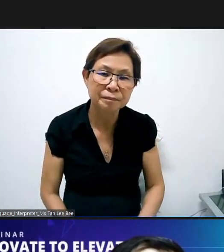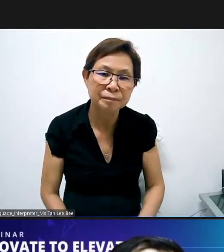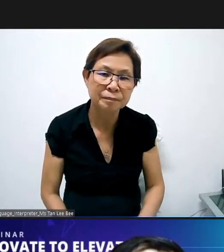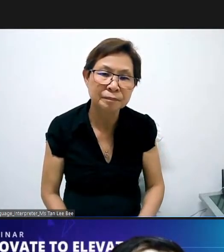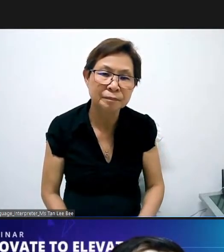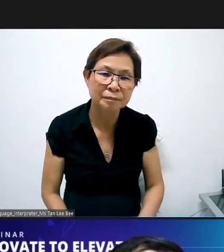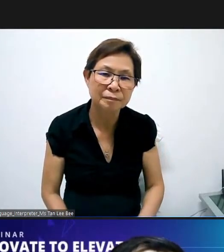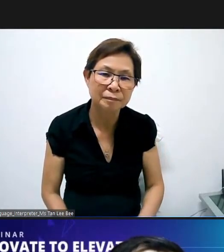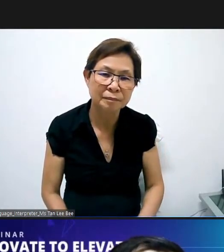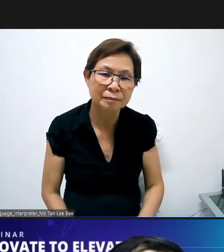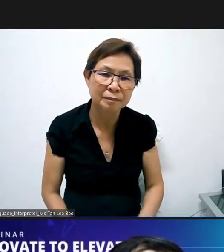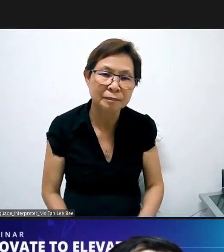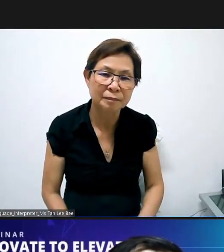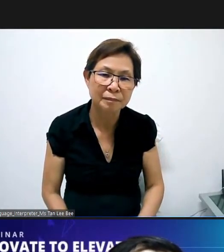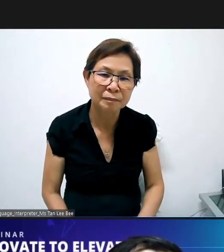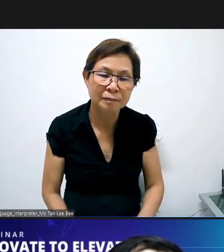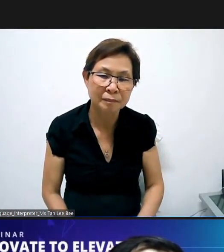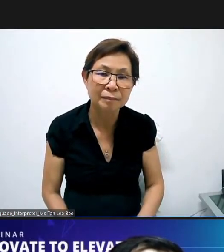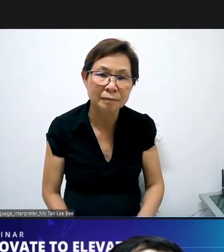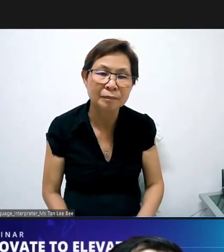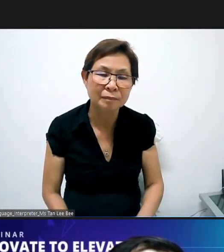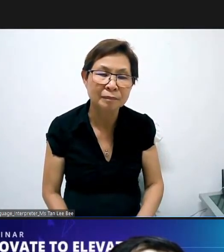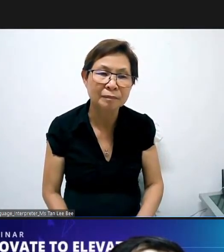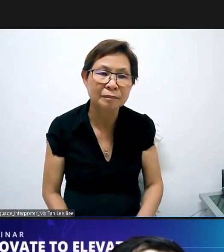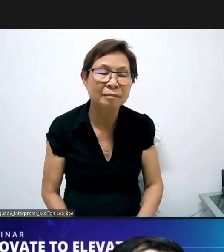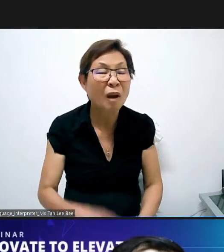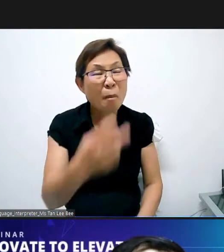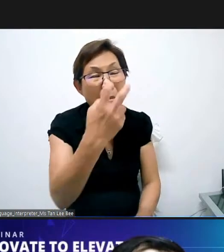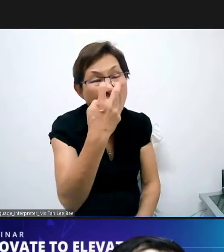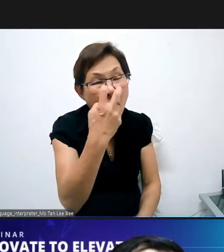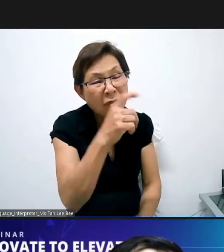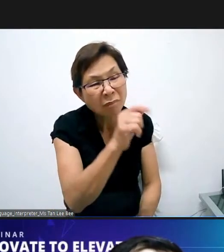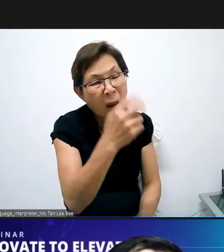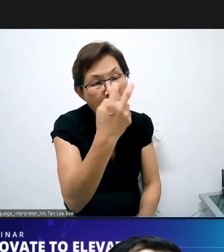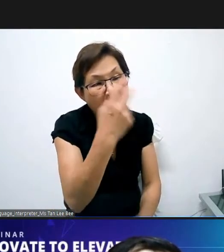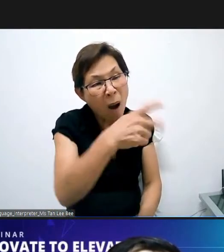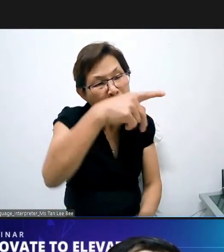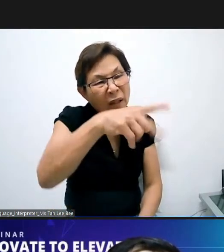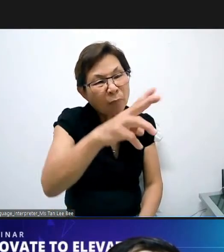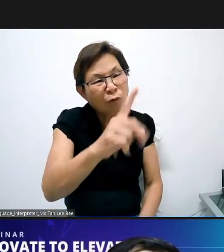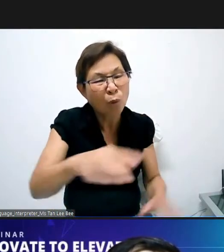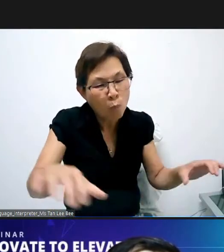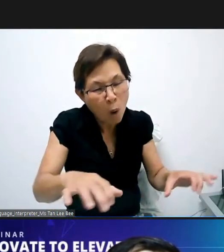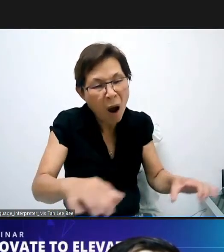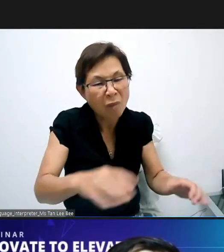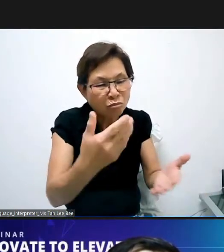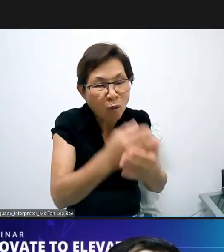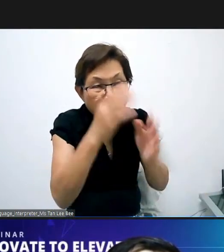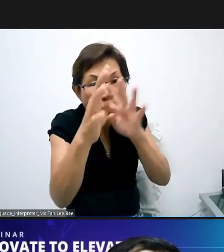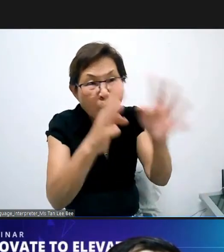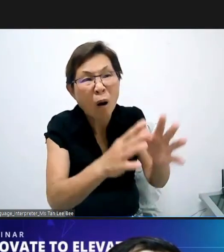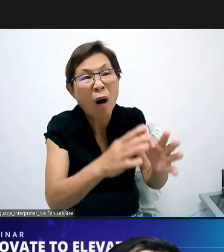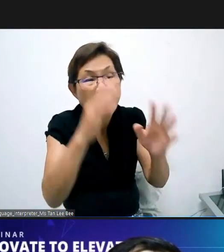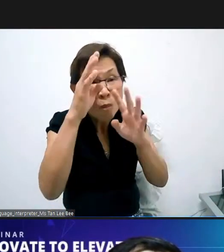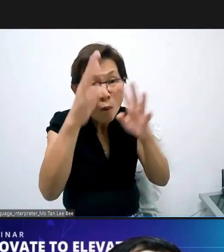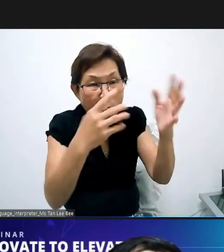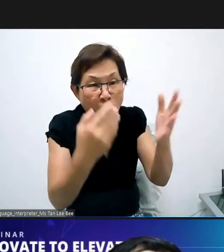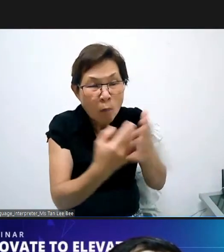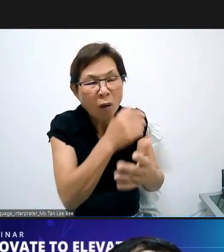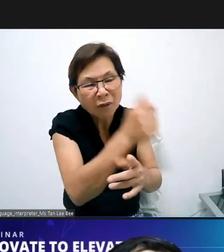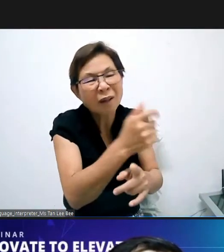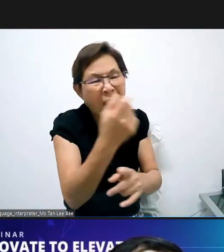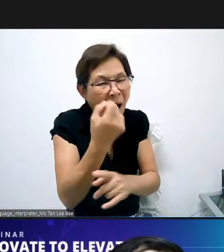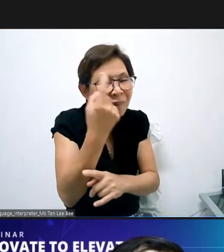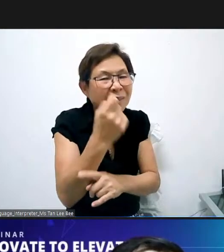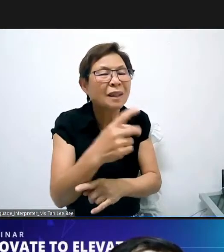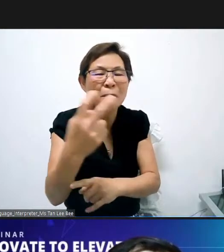non-disabled developer. Thank you, Miss Mutai, for sharing that. Cikgu Azam and Miss Betia, we have a question